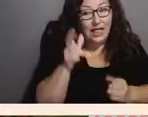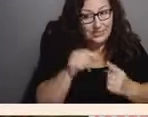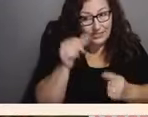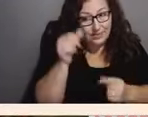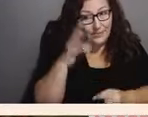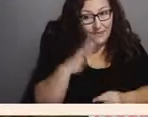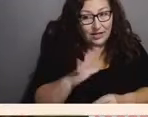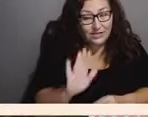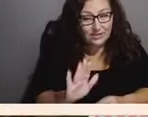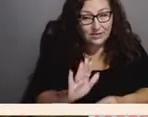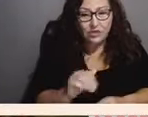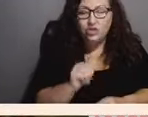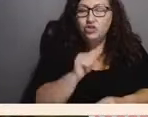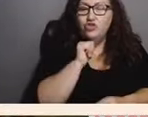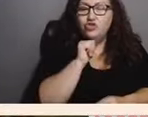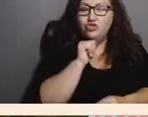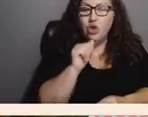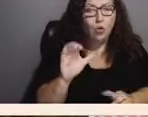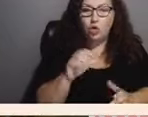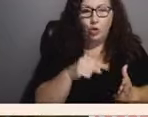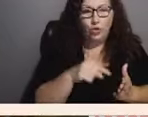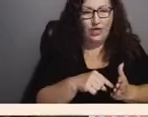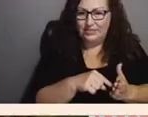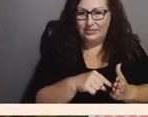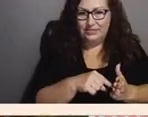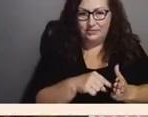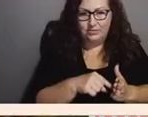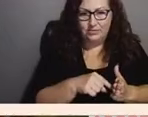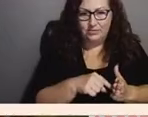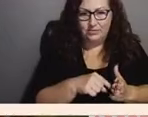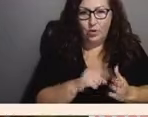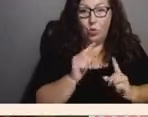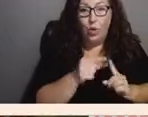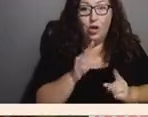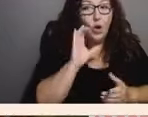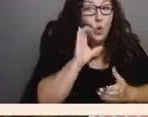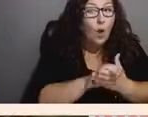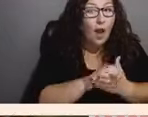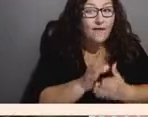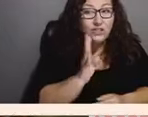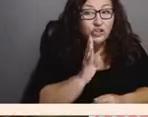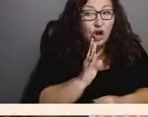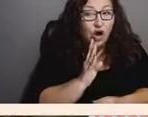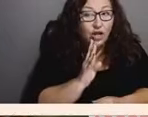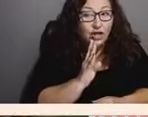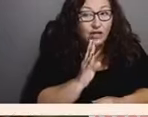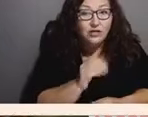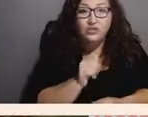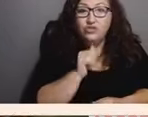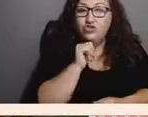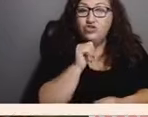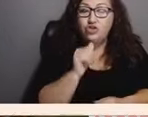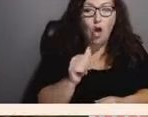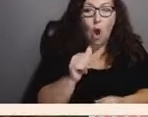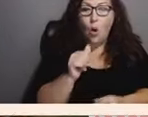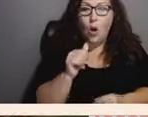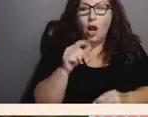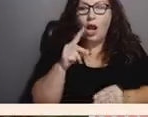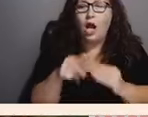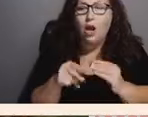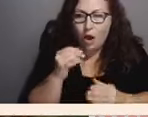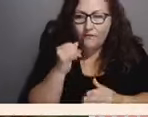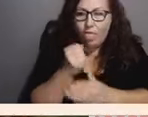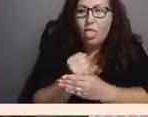Do not do this. When your wife is talking, do not cut her off. That's